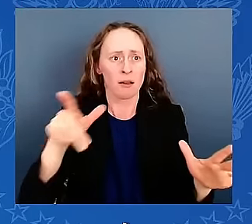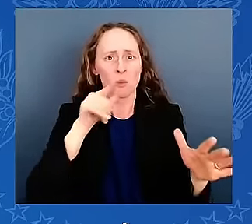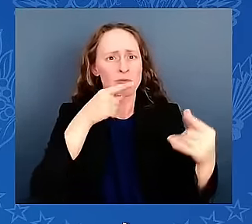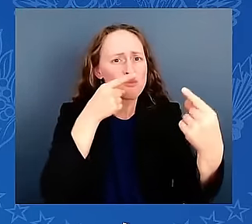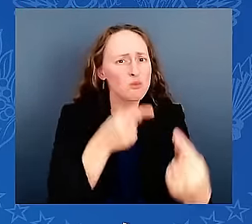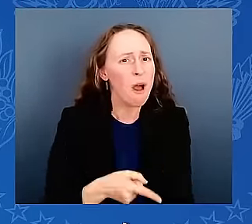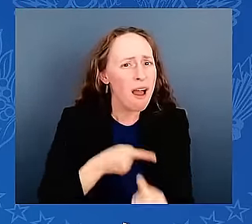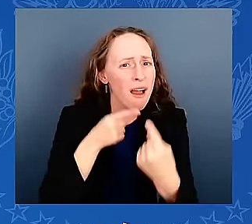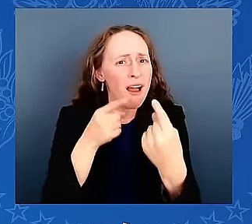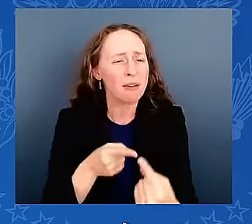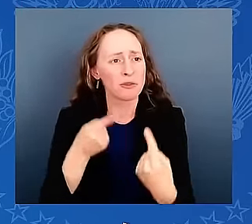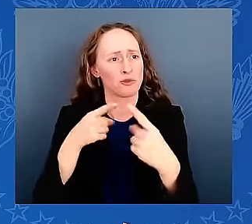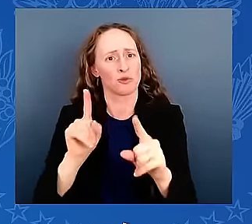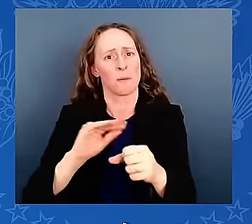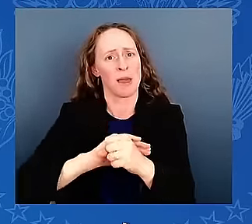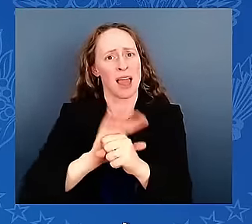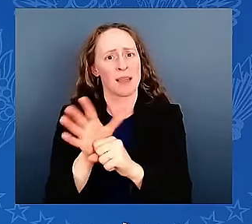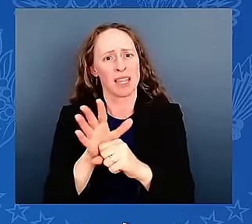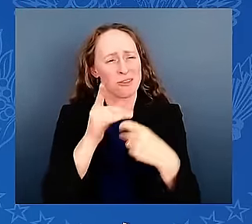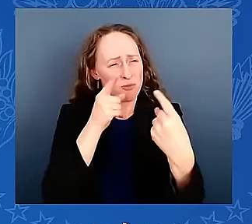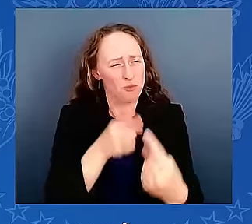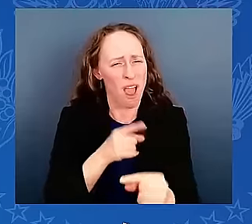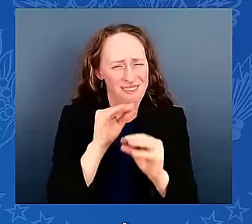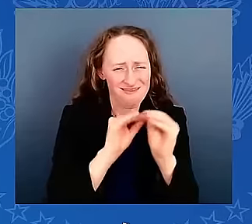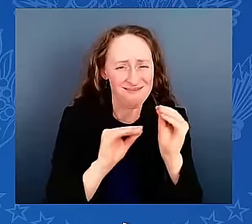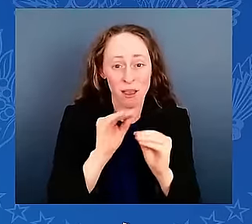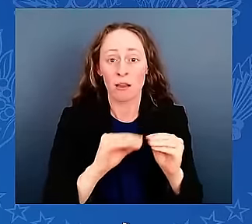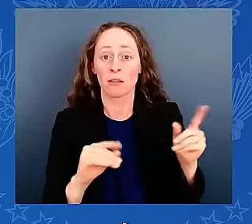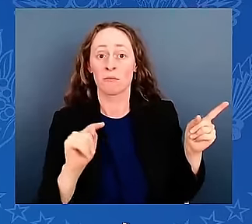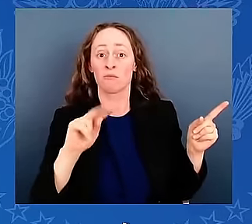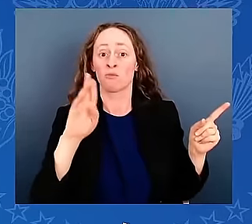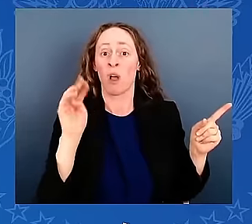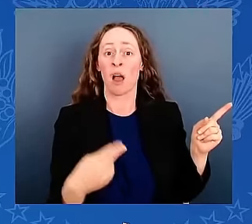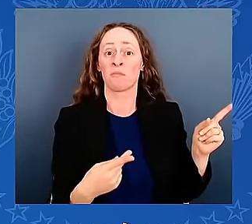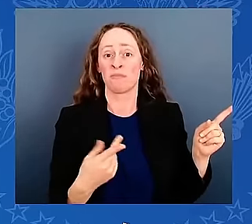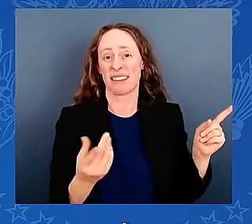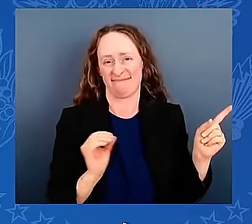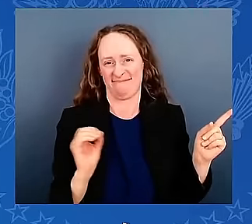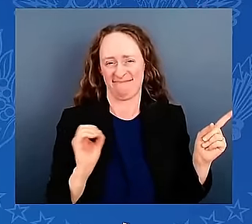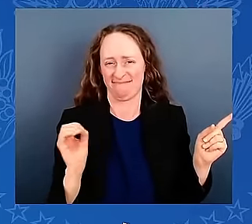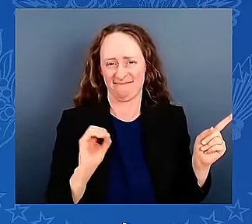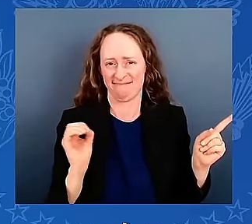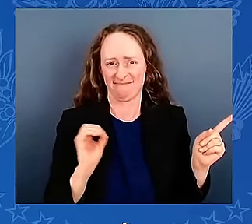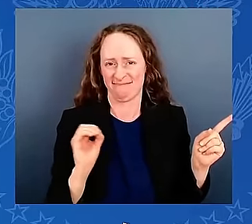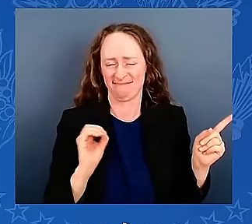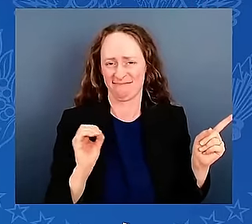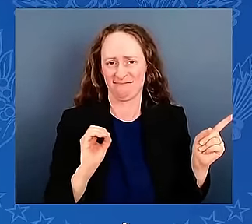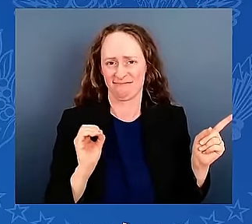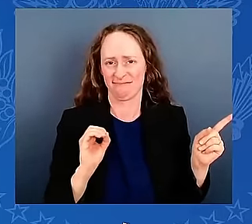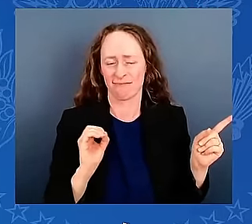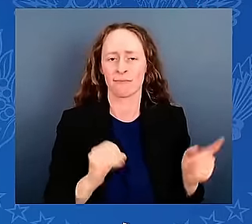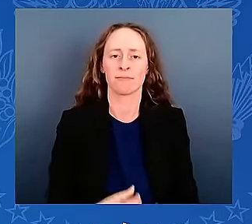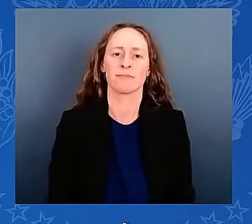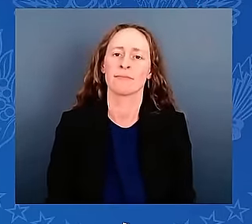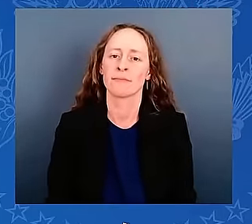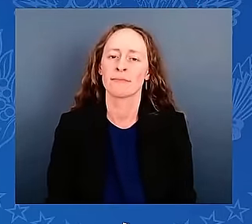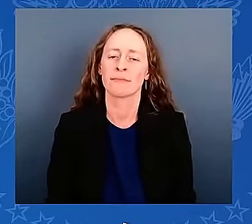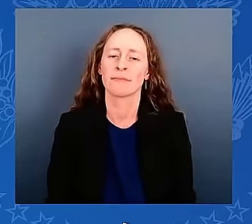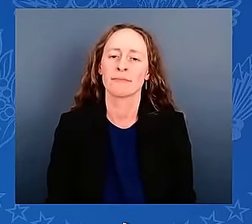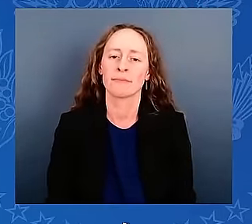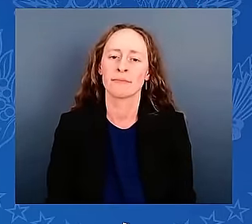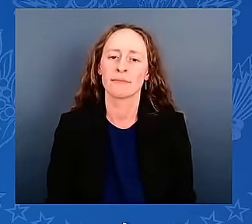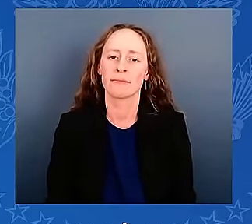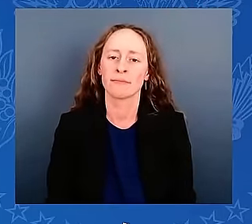more money in the pockets of than anyone. We cut black, and the consequence, we cut black child poverty in half.